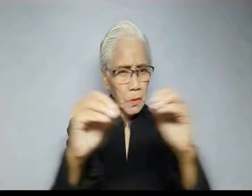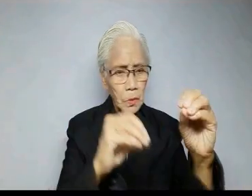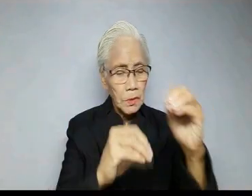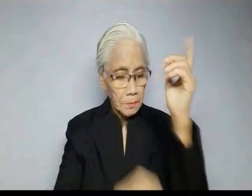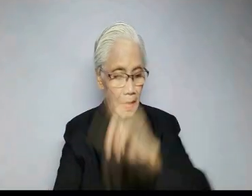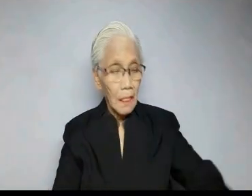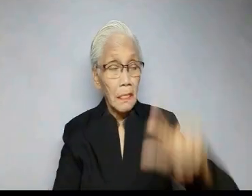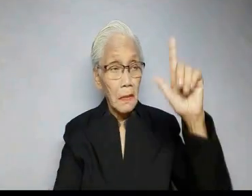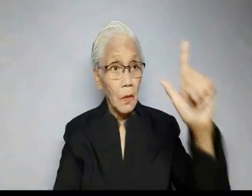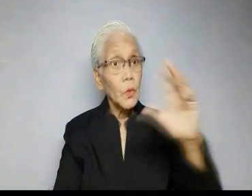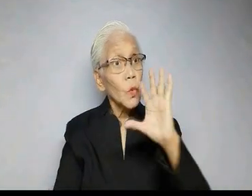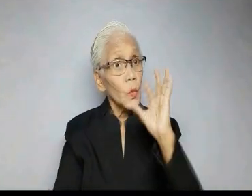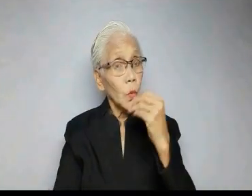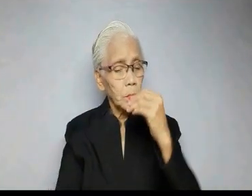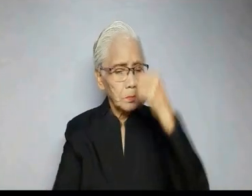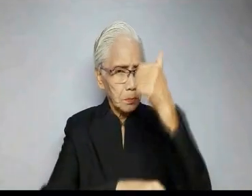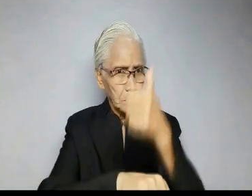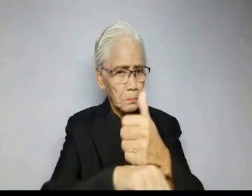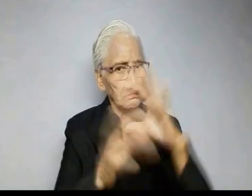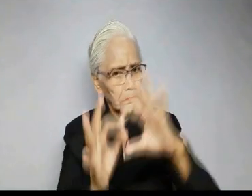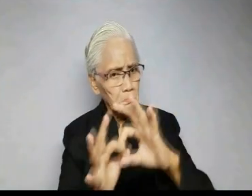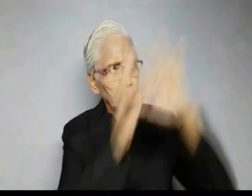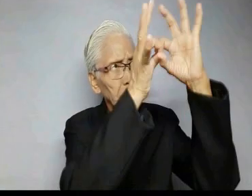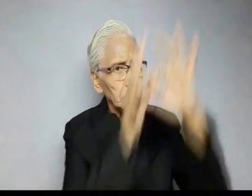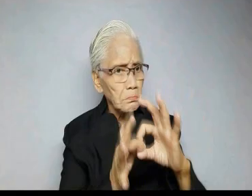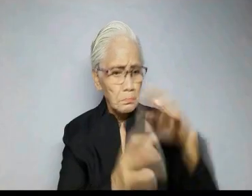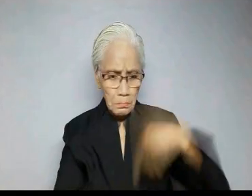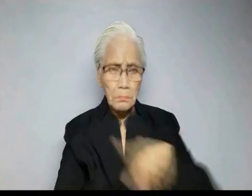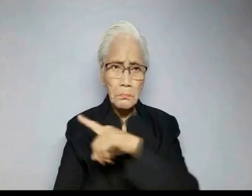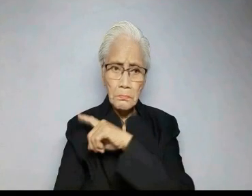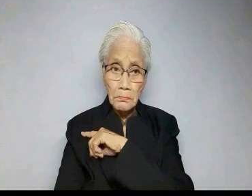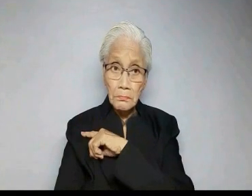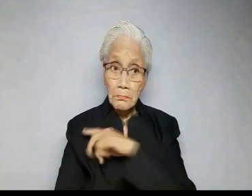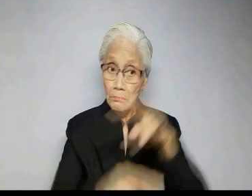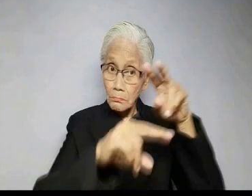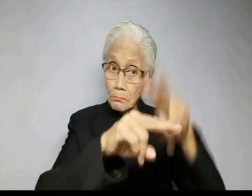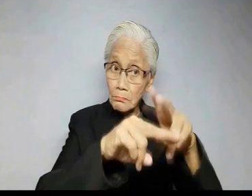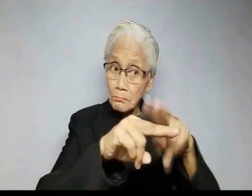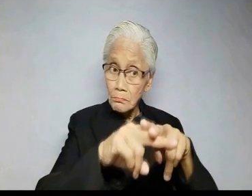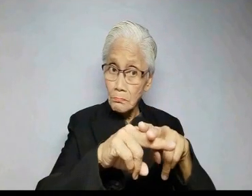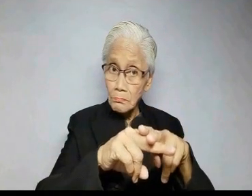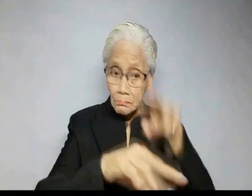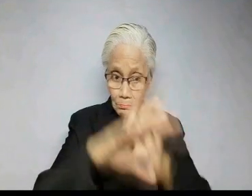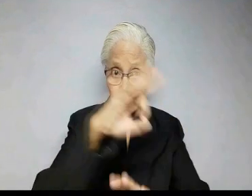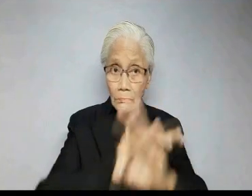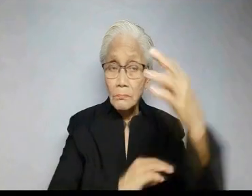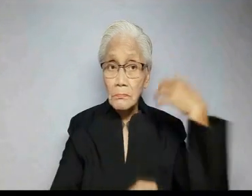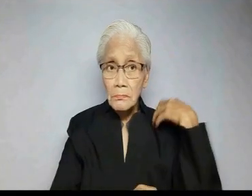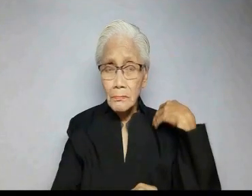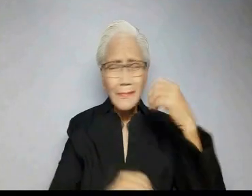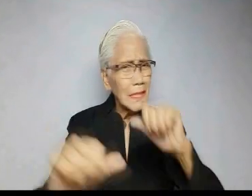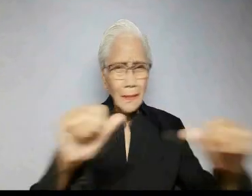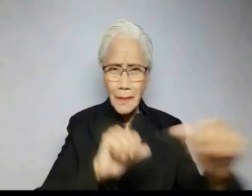tamed by the Lord, who establishes a relationship with us. Sitting at the feet of the Master is